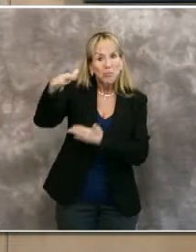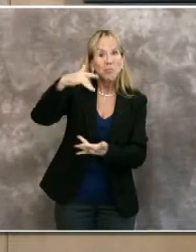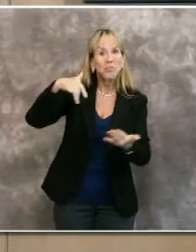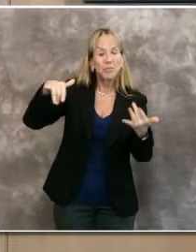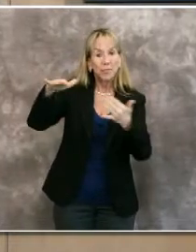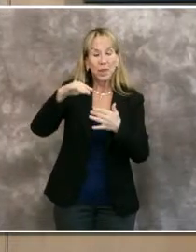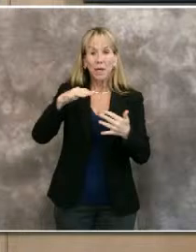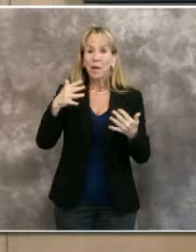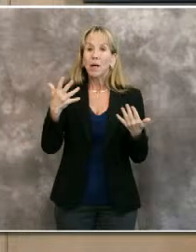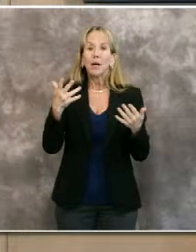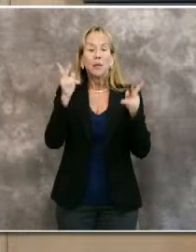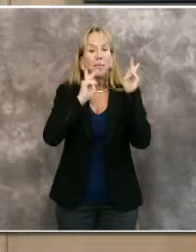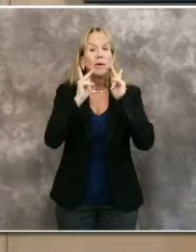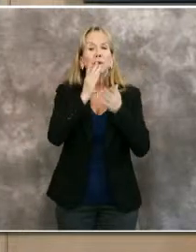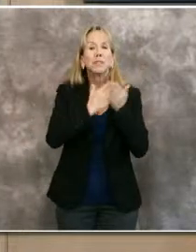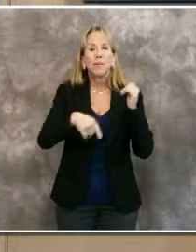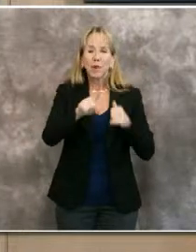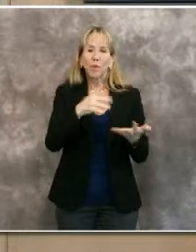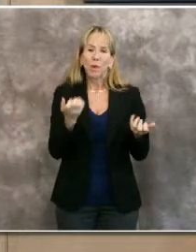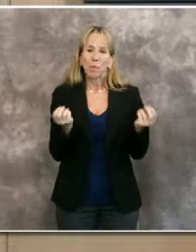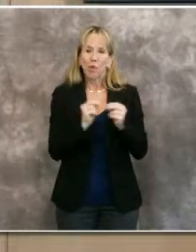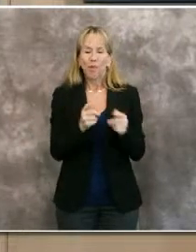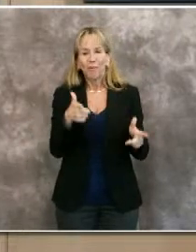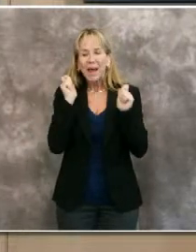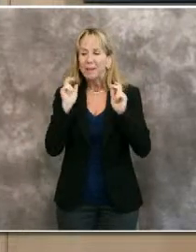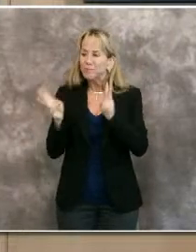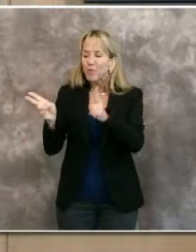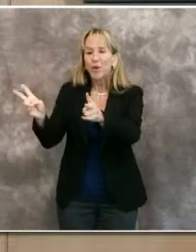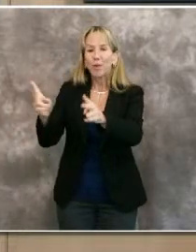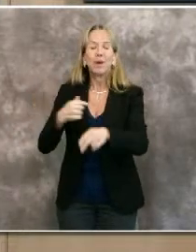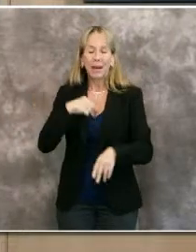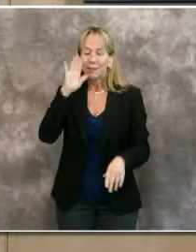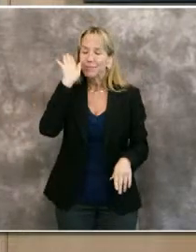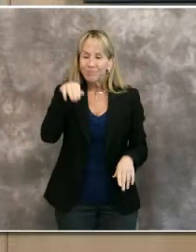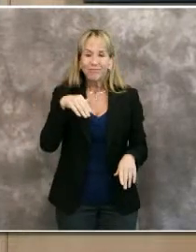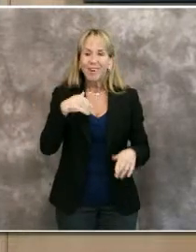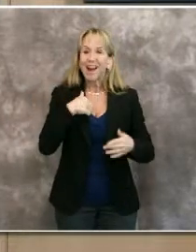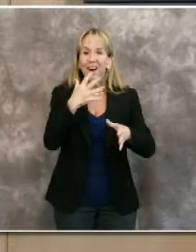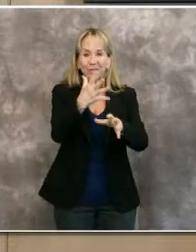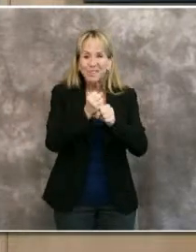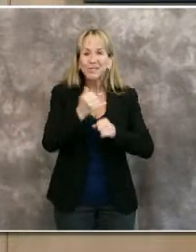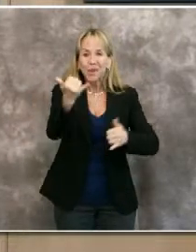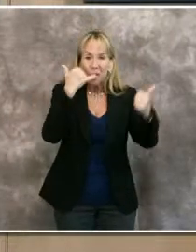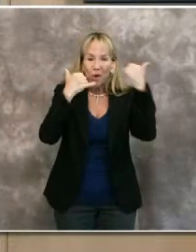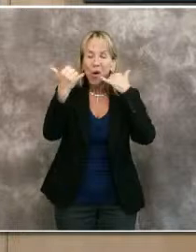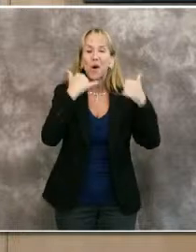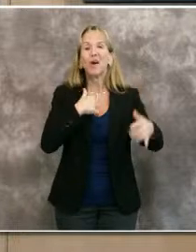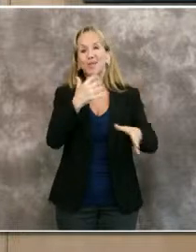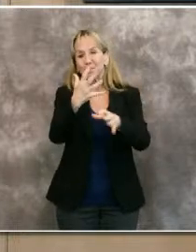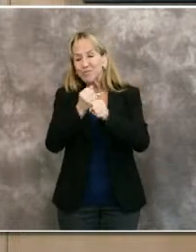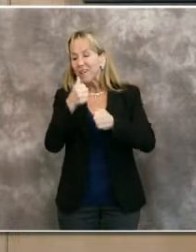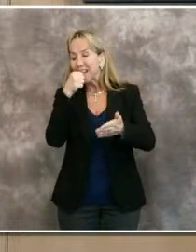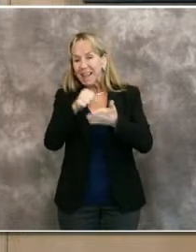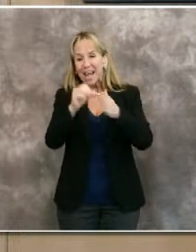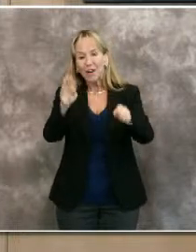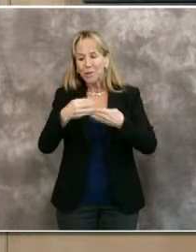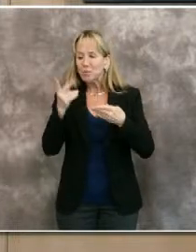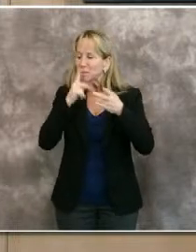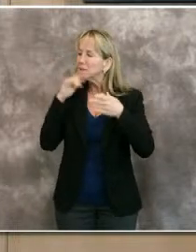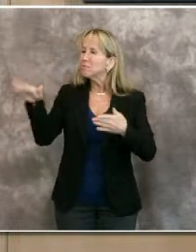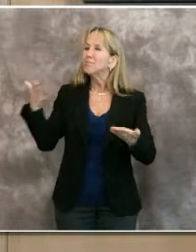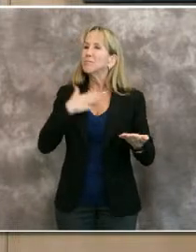as some would like, I would acknowledge. Certainly I've gotten letters and phone calls and emails about opening up other businesses